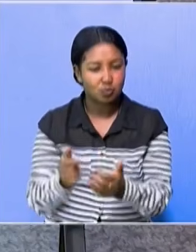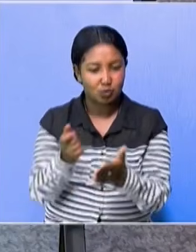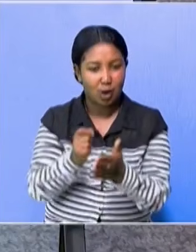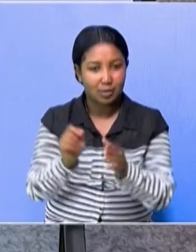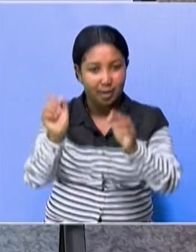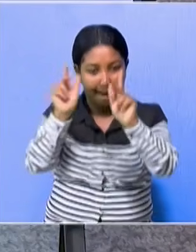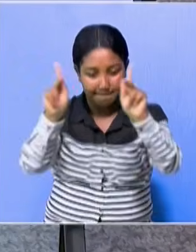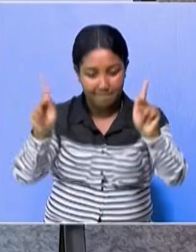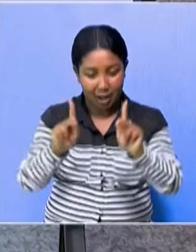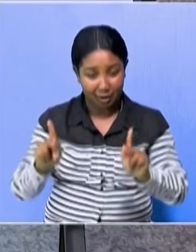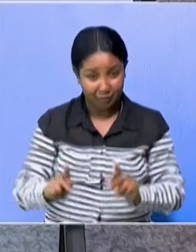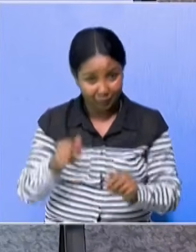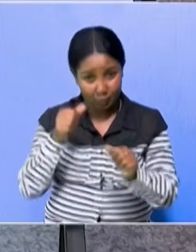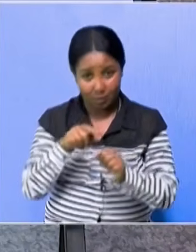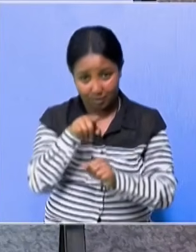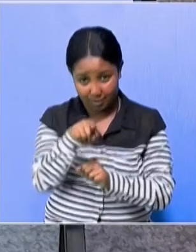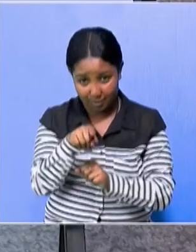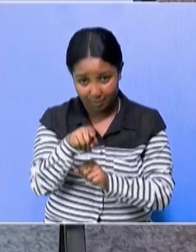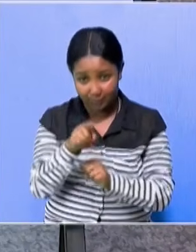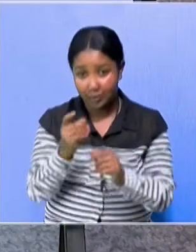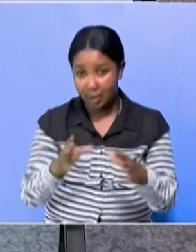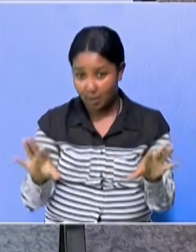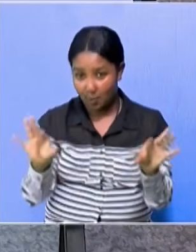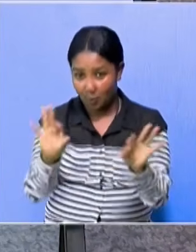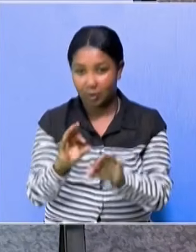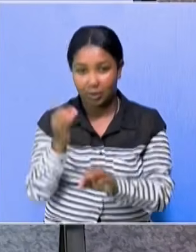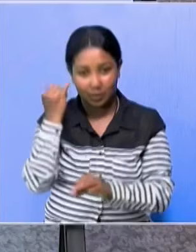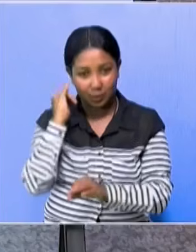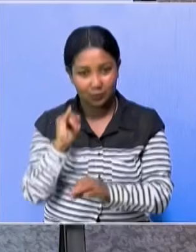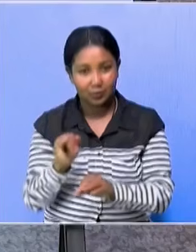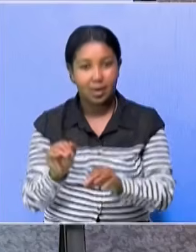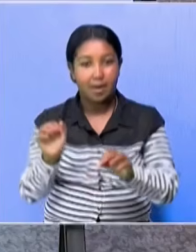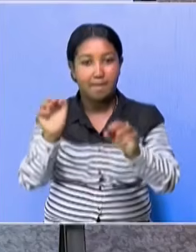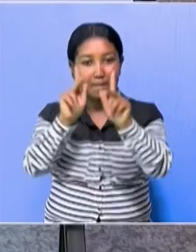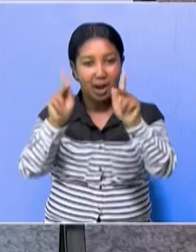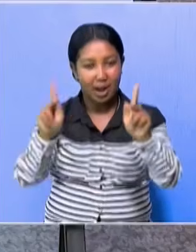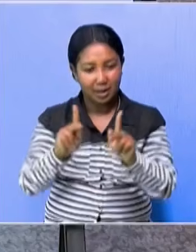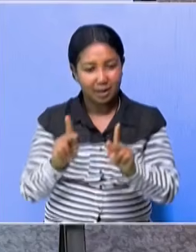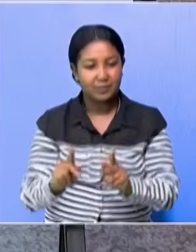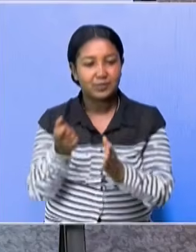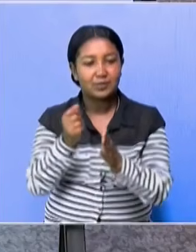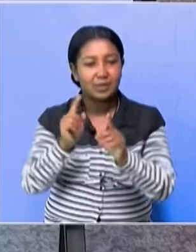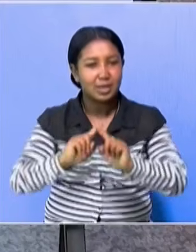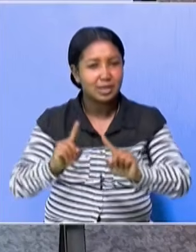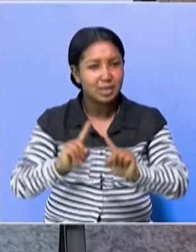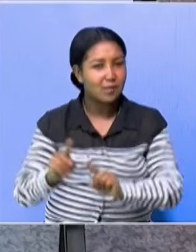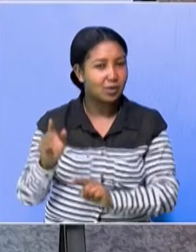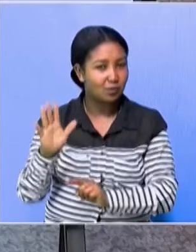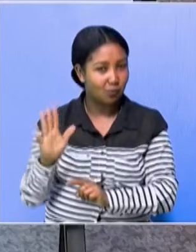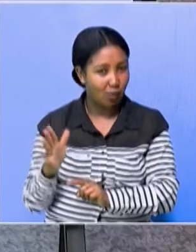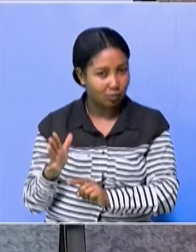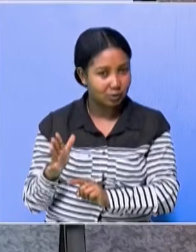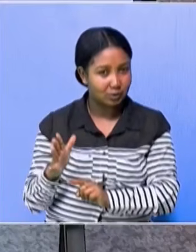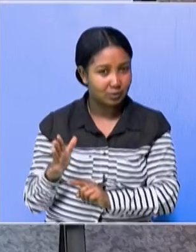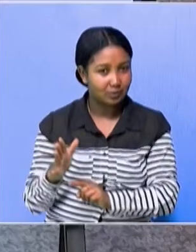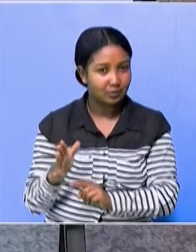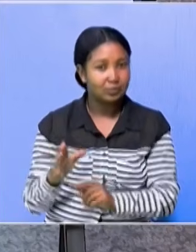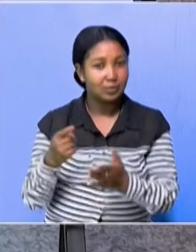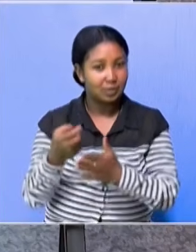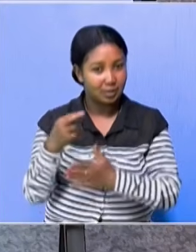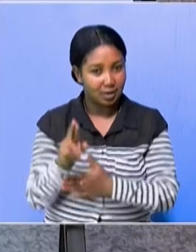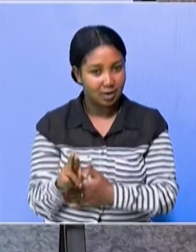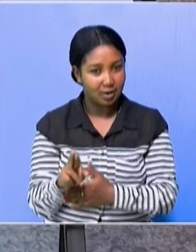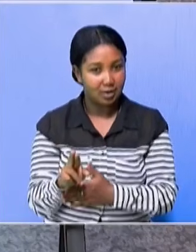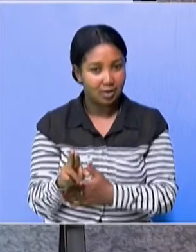writing. You remember, those important points is, paragraphs can be written with different forms. These